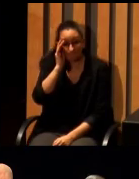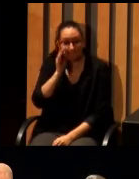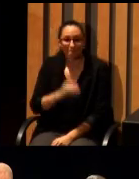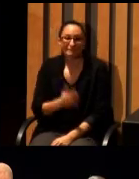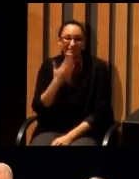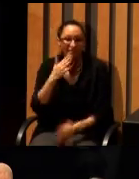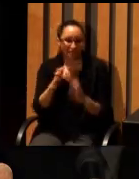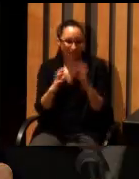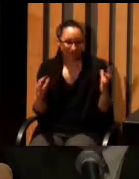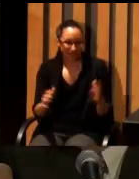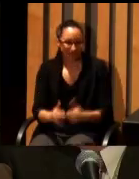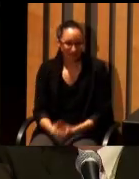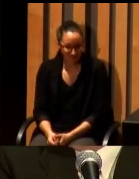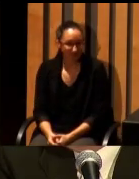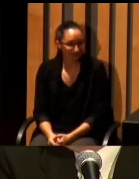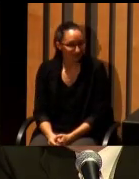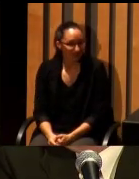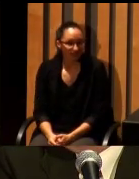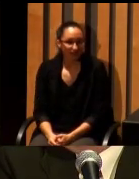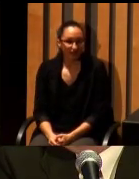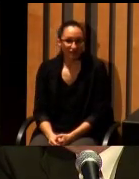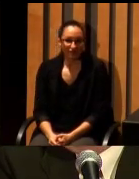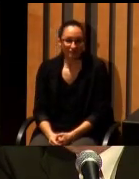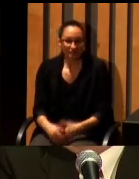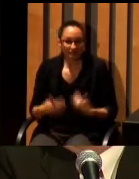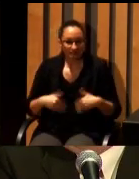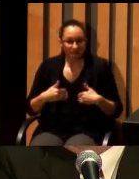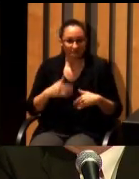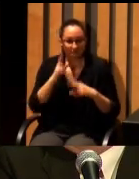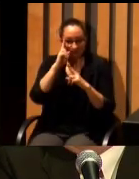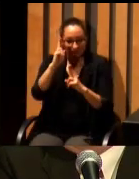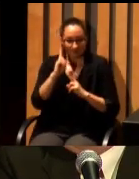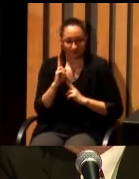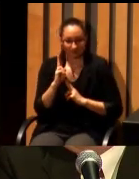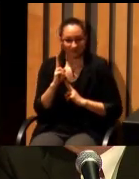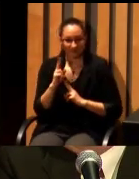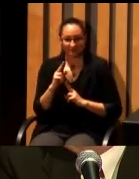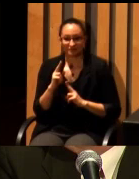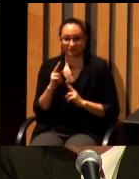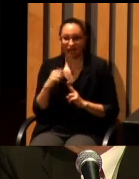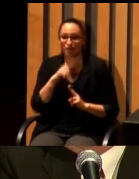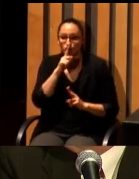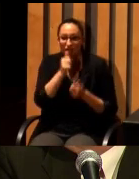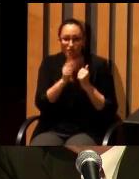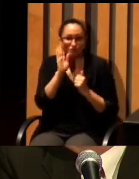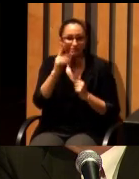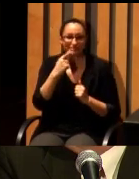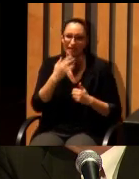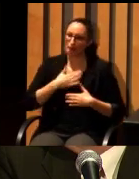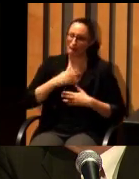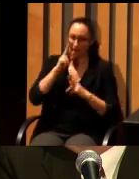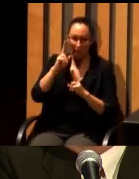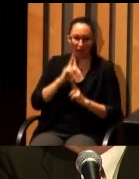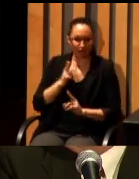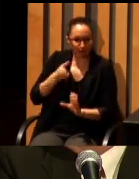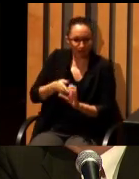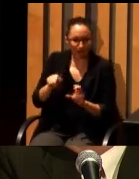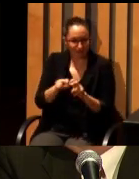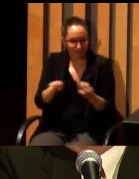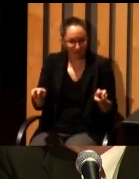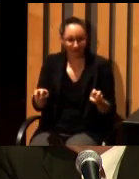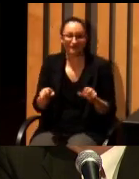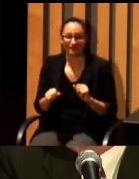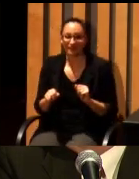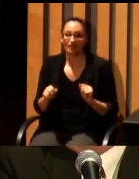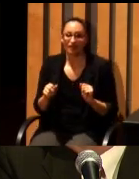Thank you very much. It is a real honor to be here. You're going to hear that, I'm sure, from each one of the panelists. Let me begin by making